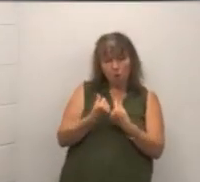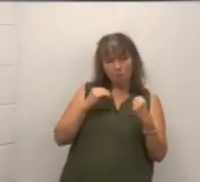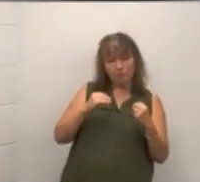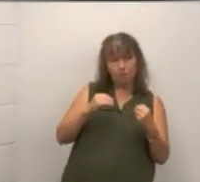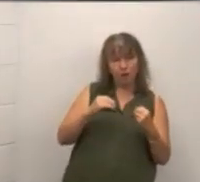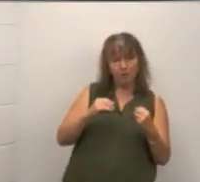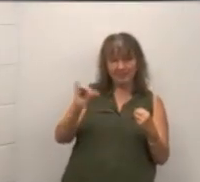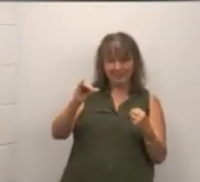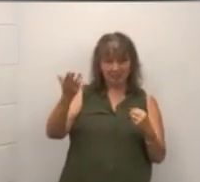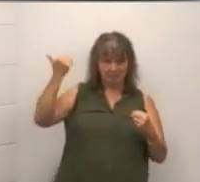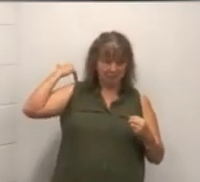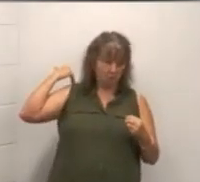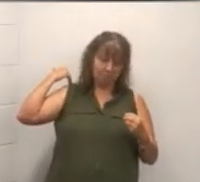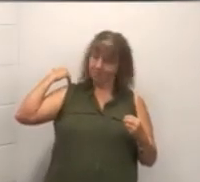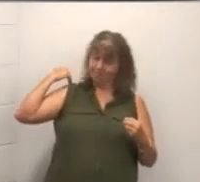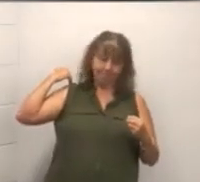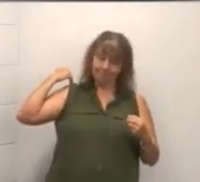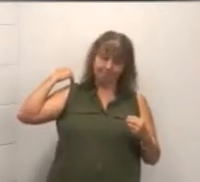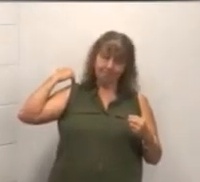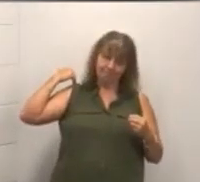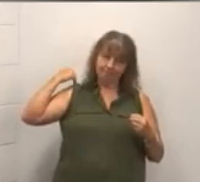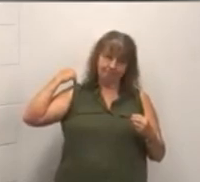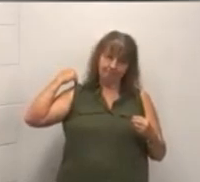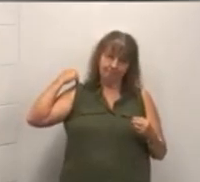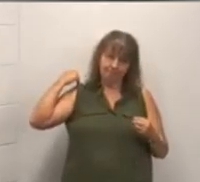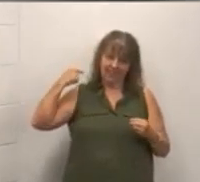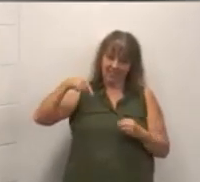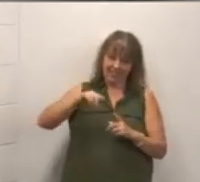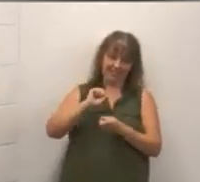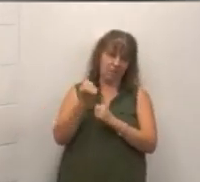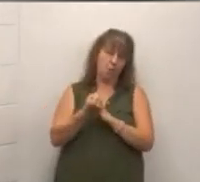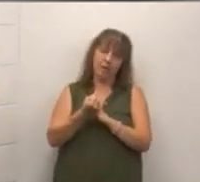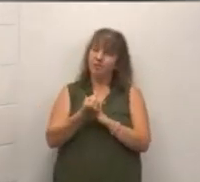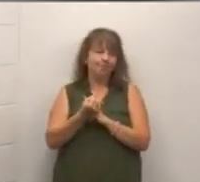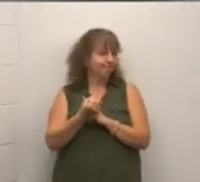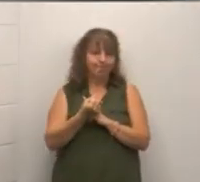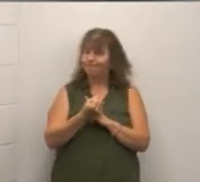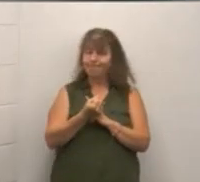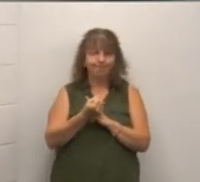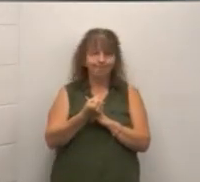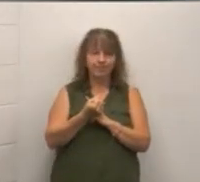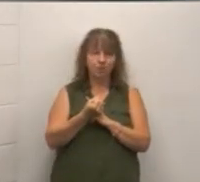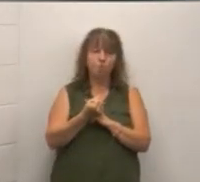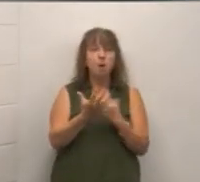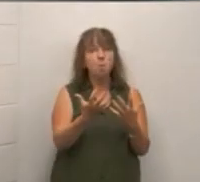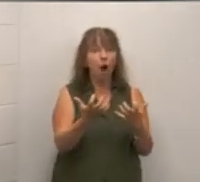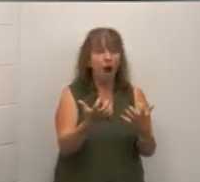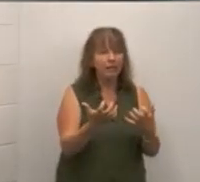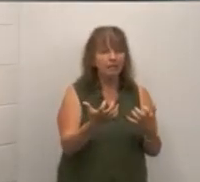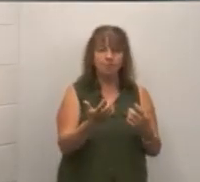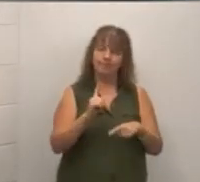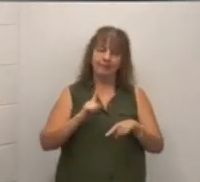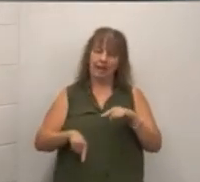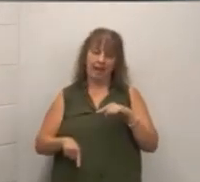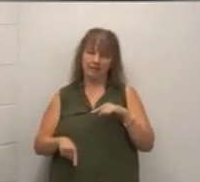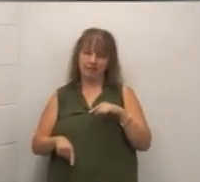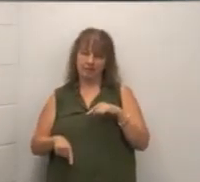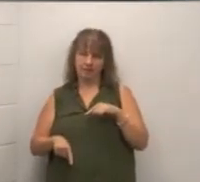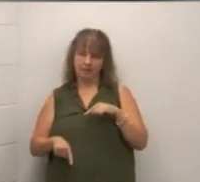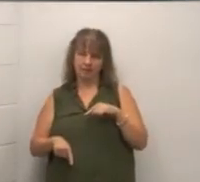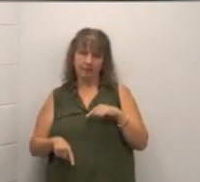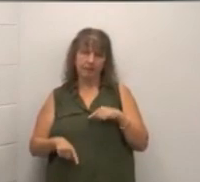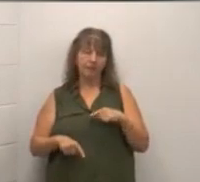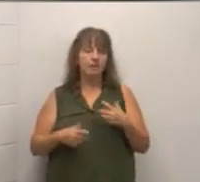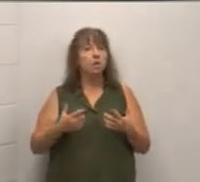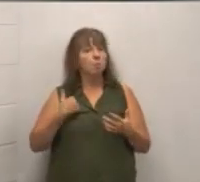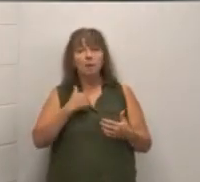at our elementary buildings under these circumstances as we would strongly desire to. We're certainly going